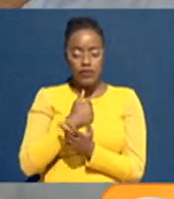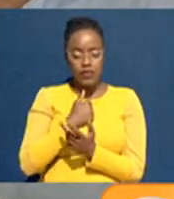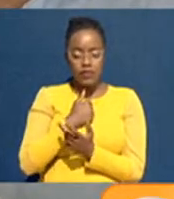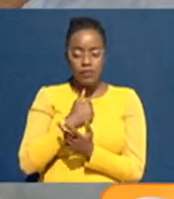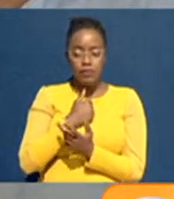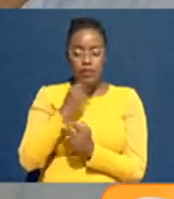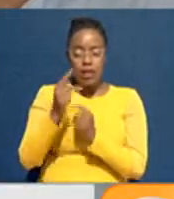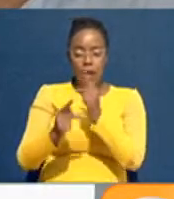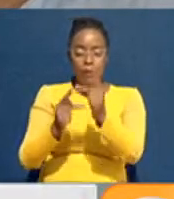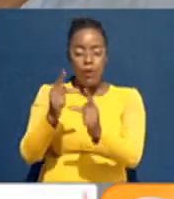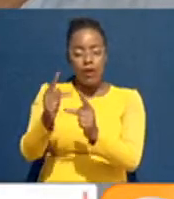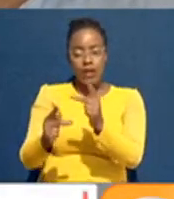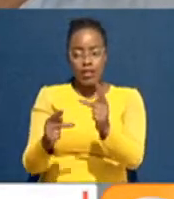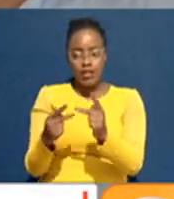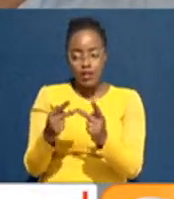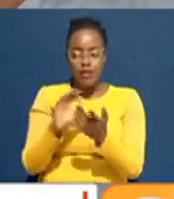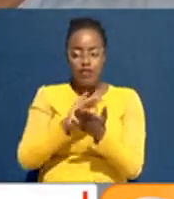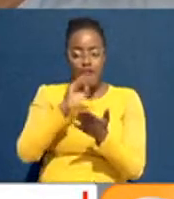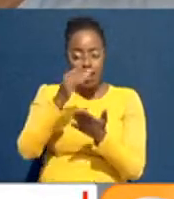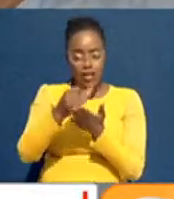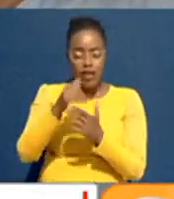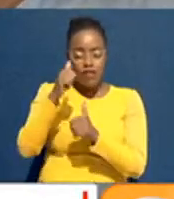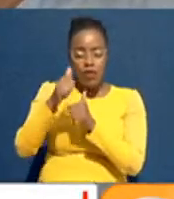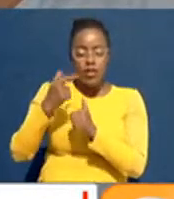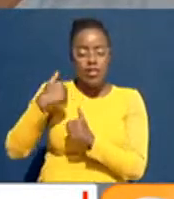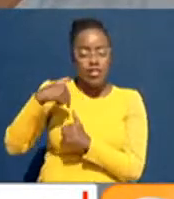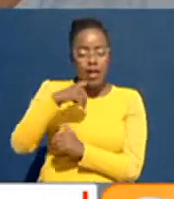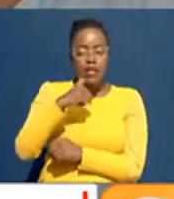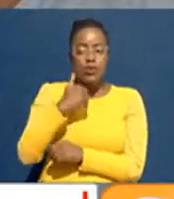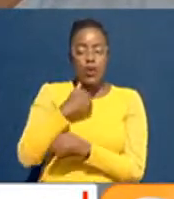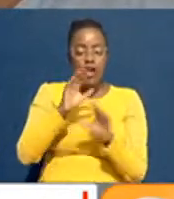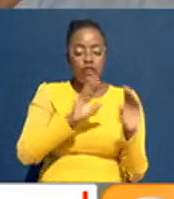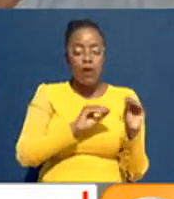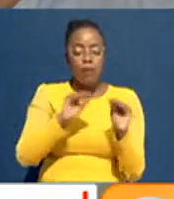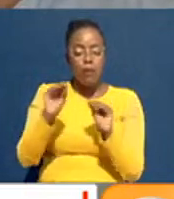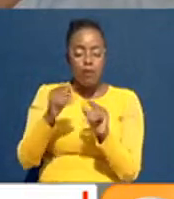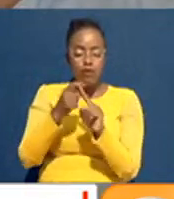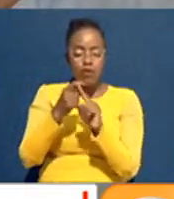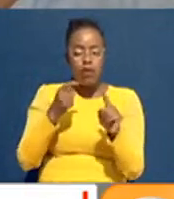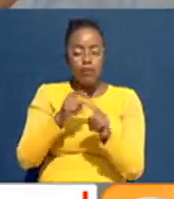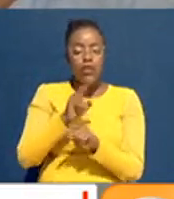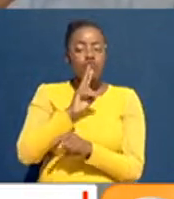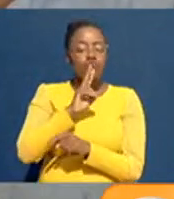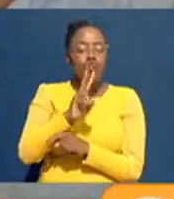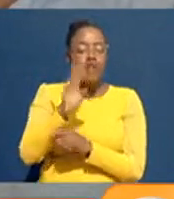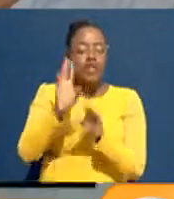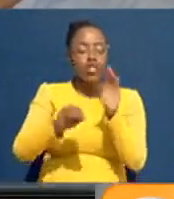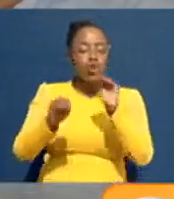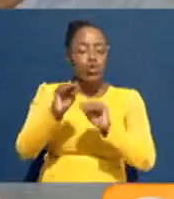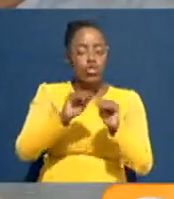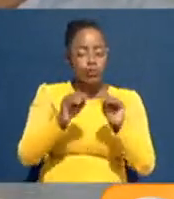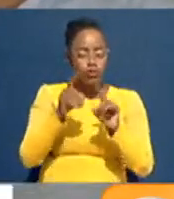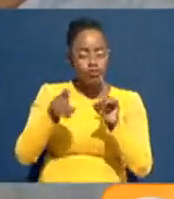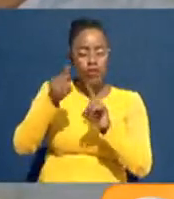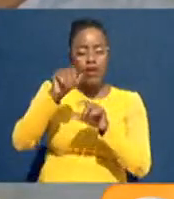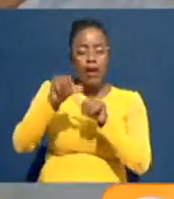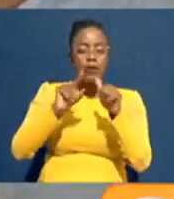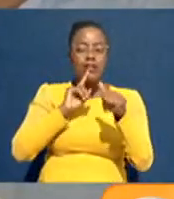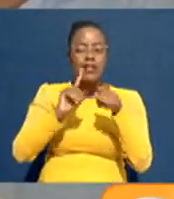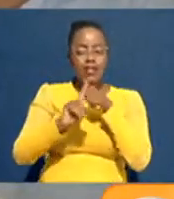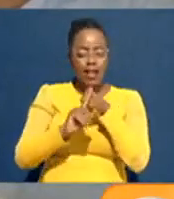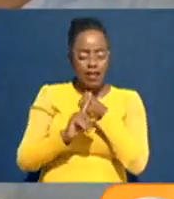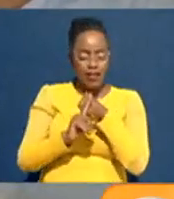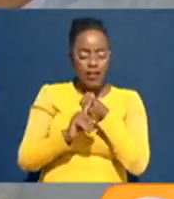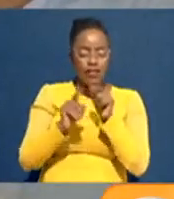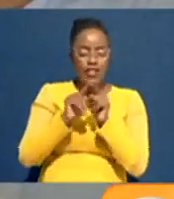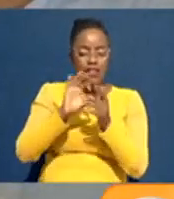a progressive fund that we have been able to move from the 200 contributions to about 600,